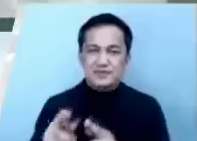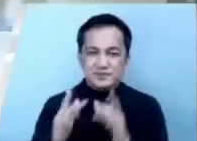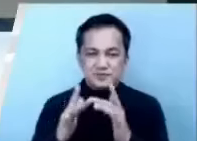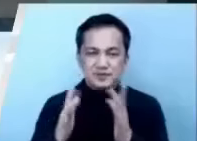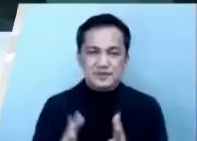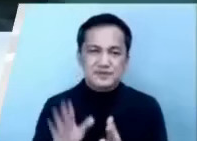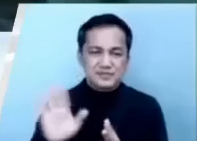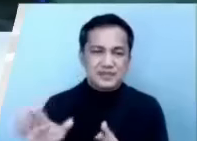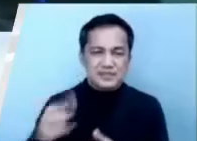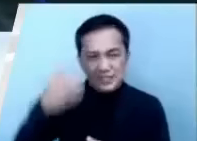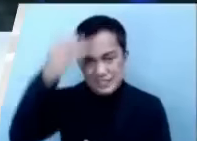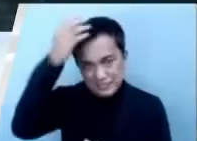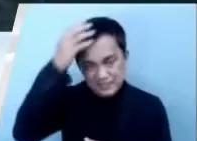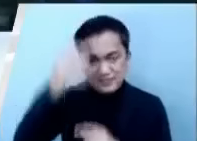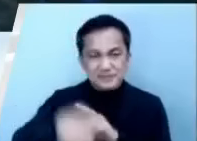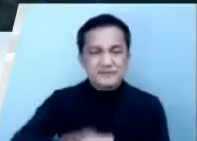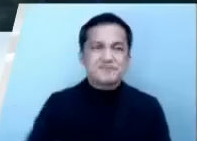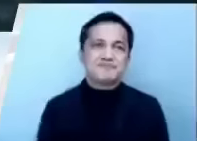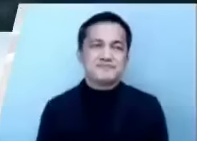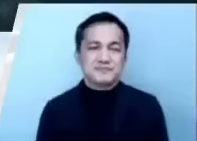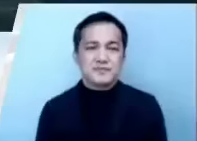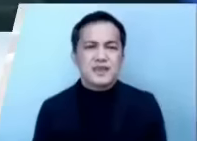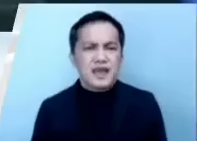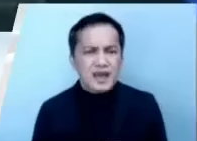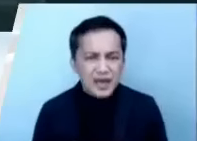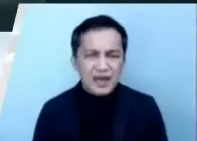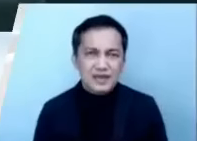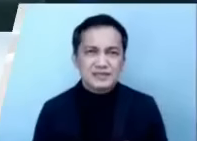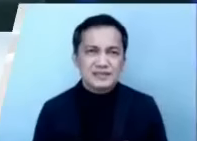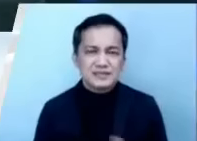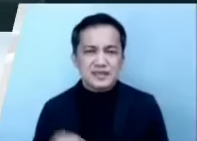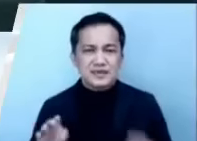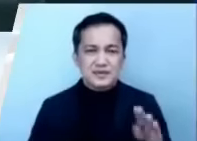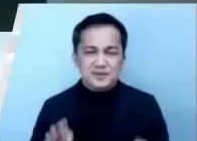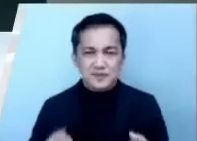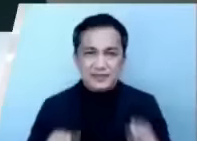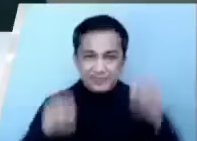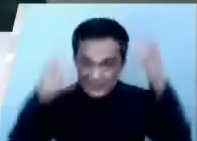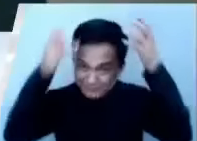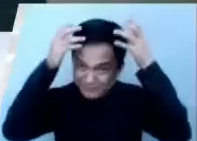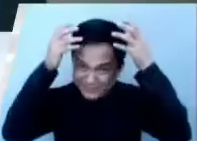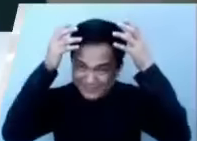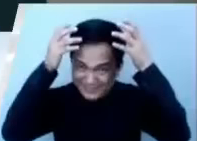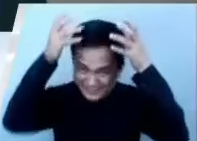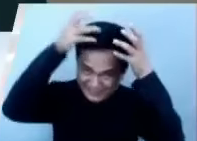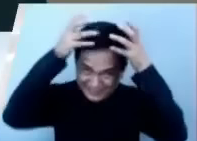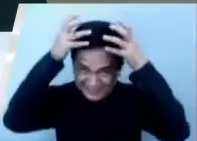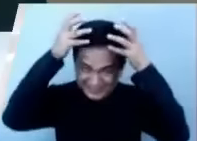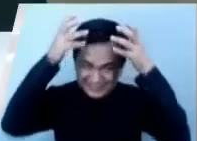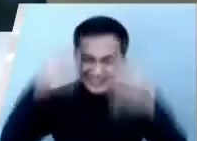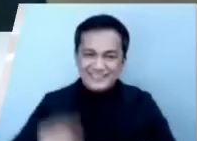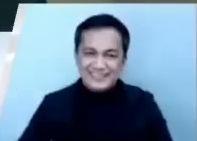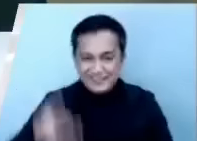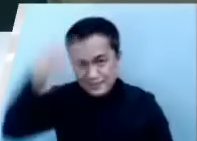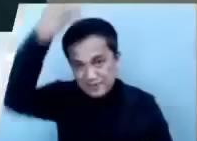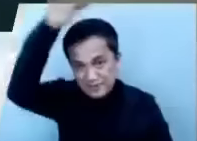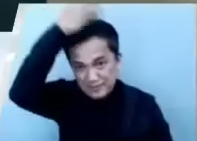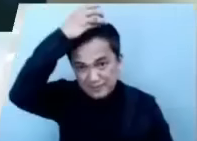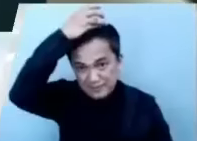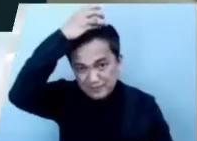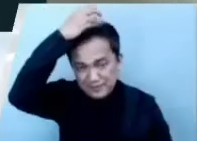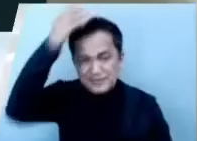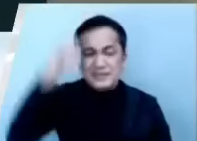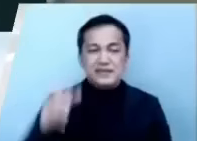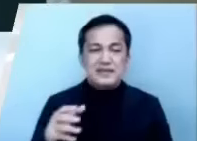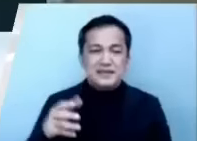crowning moment. Kung paano niya binalanse sa kanyang ulo ang corona nang ipatong ito ni Miss